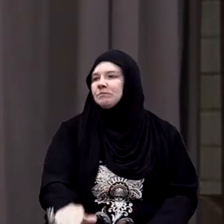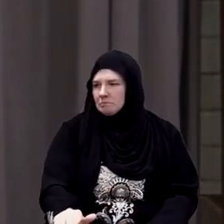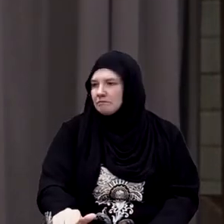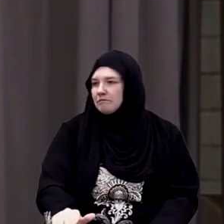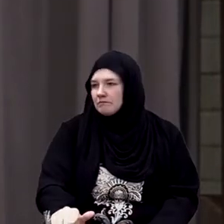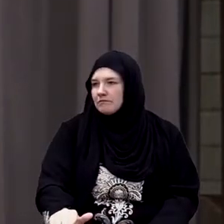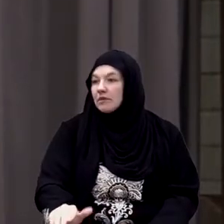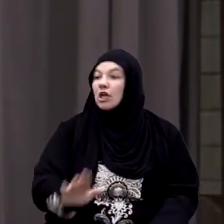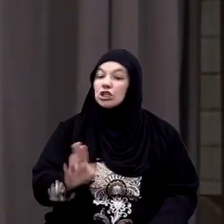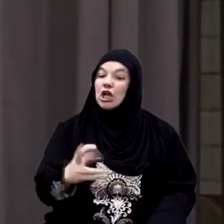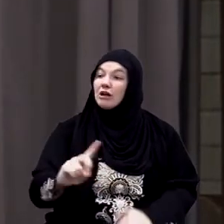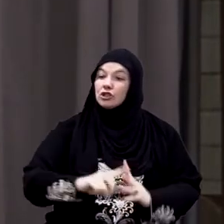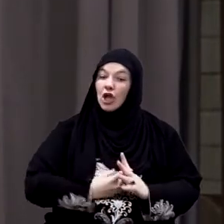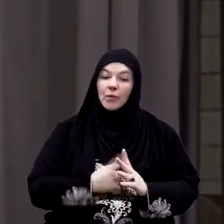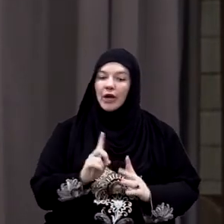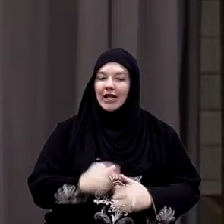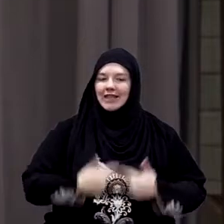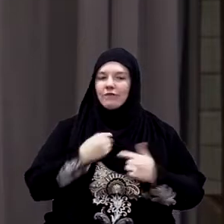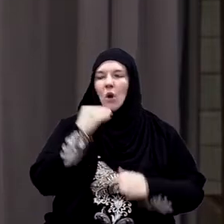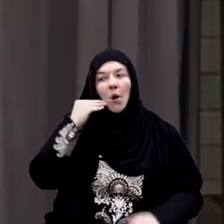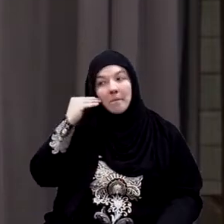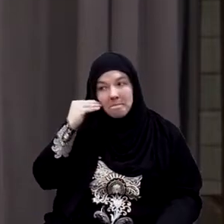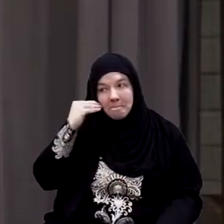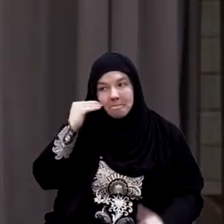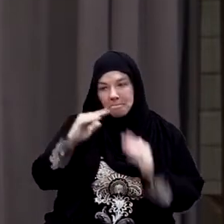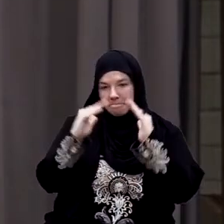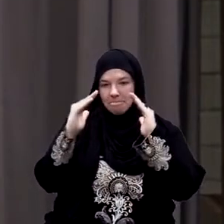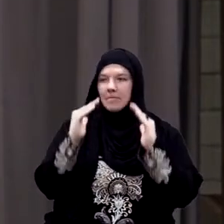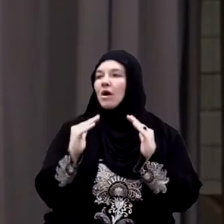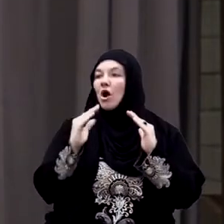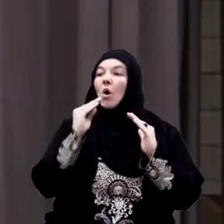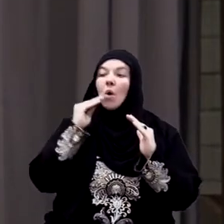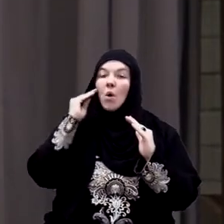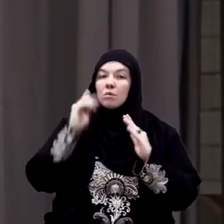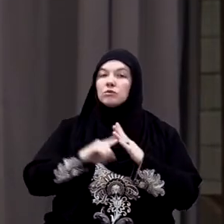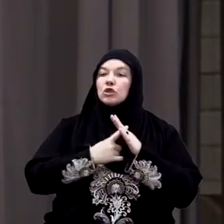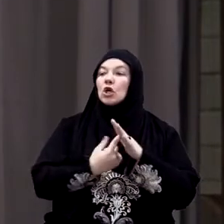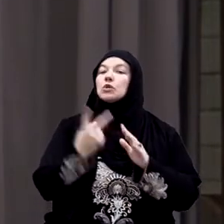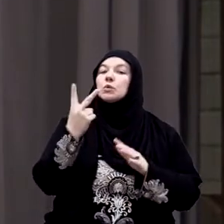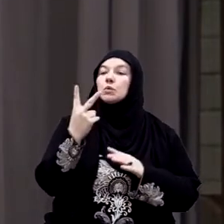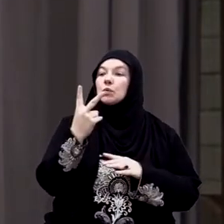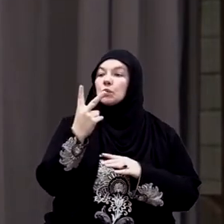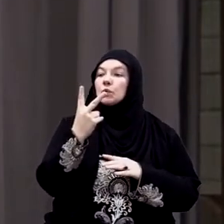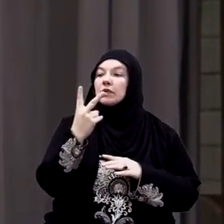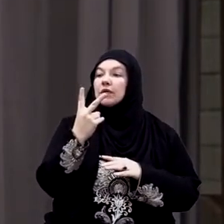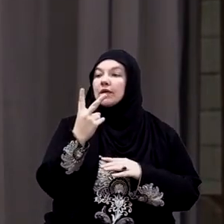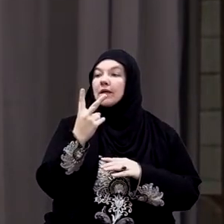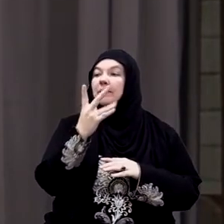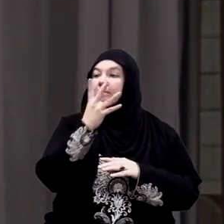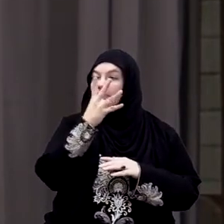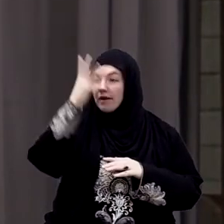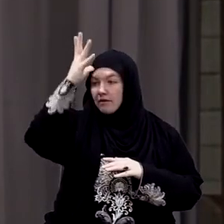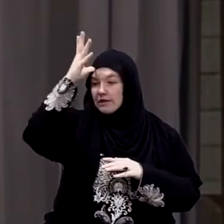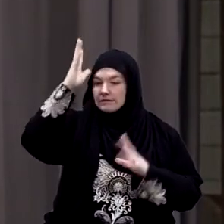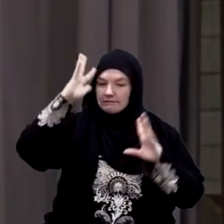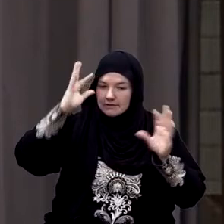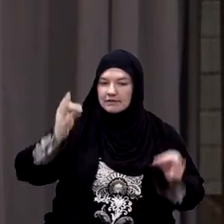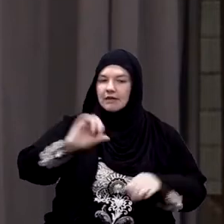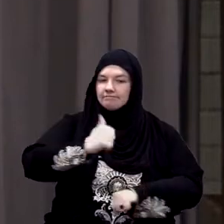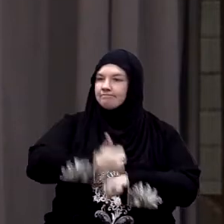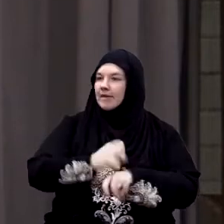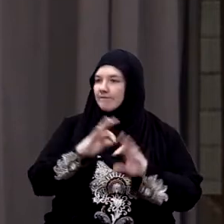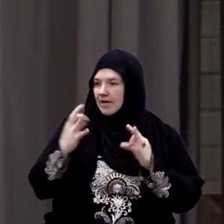child starts with a home. And the home starts with two people agreeing to establish a family